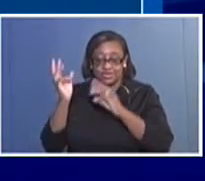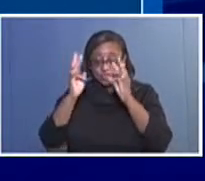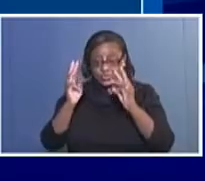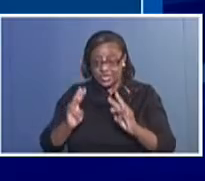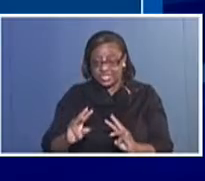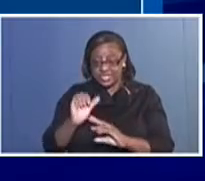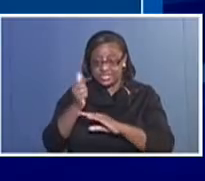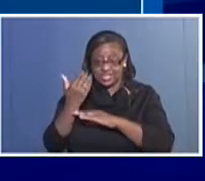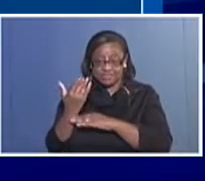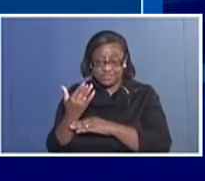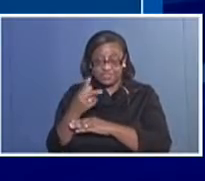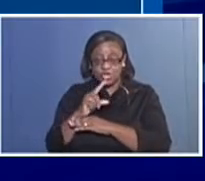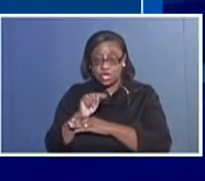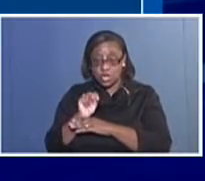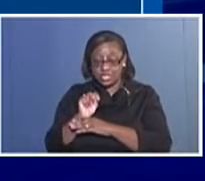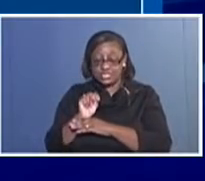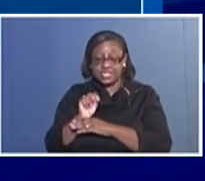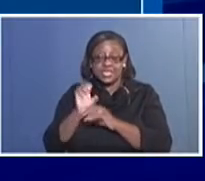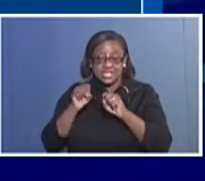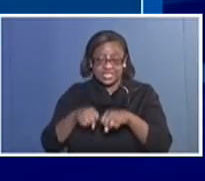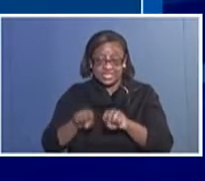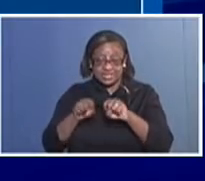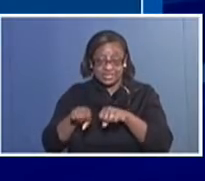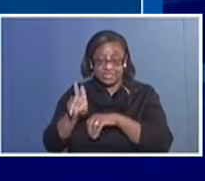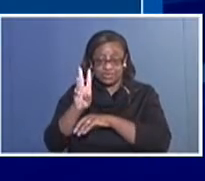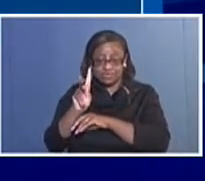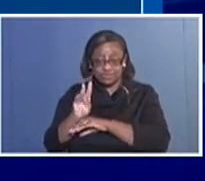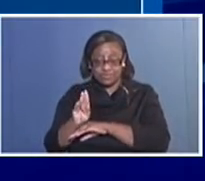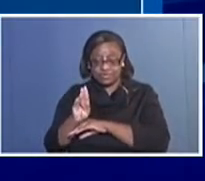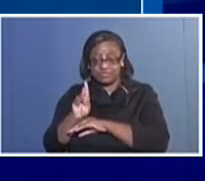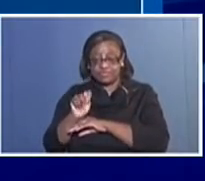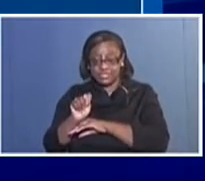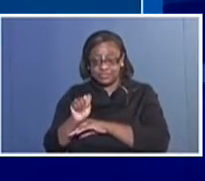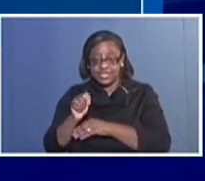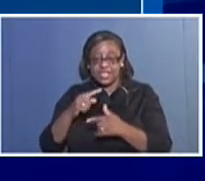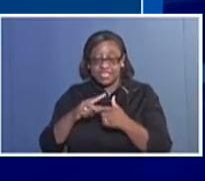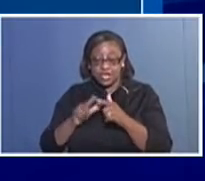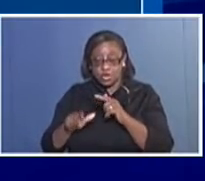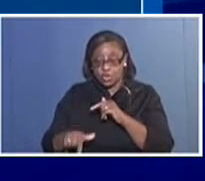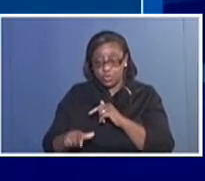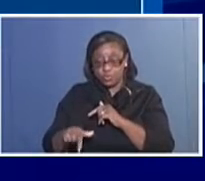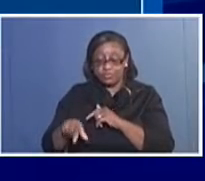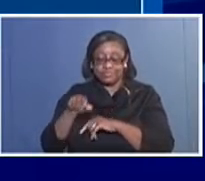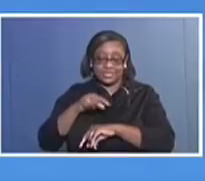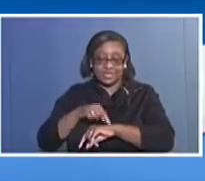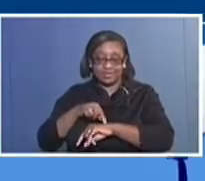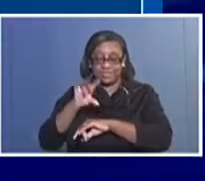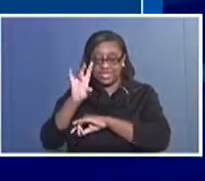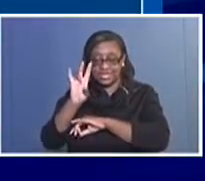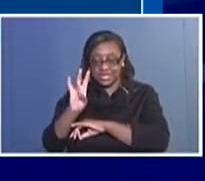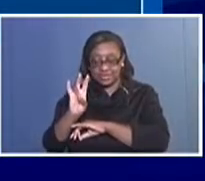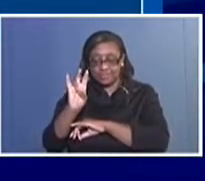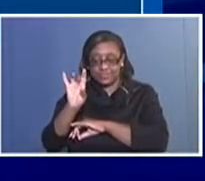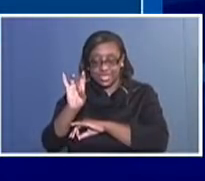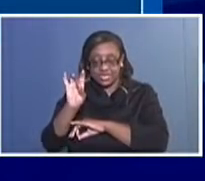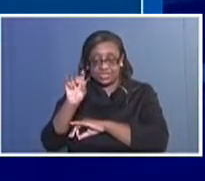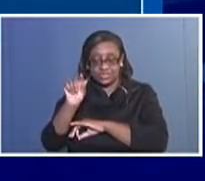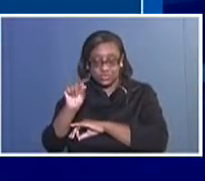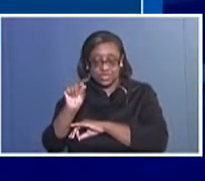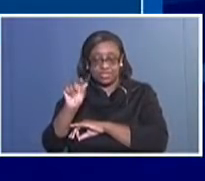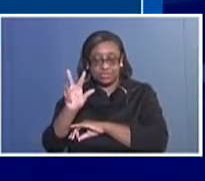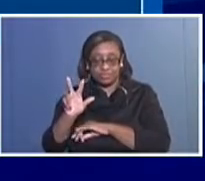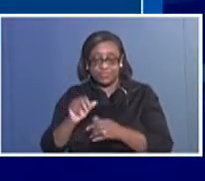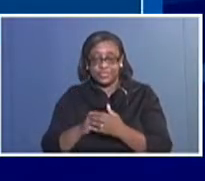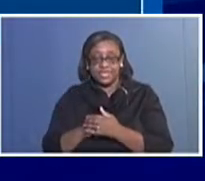knots behind the front. 2 to 4 feet will be the wave heights. Your low tide, that will take place at 8:23 tonight. In the central and southeastern